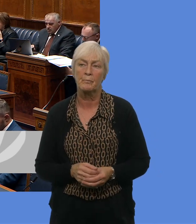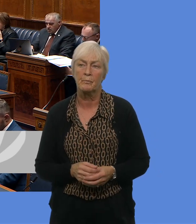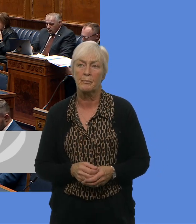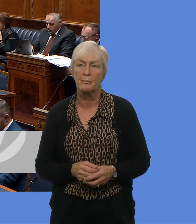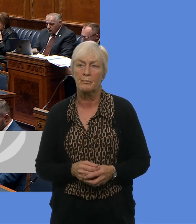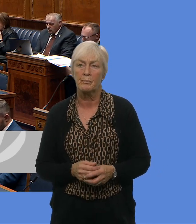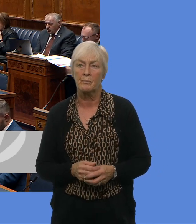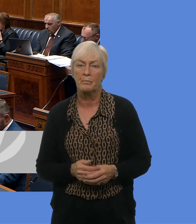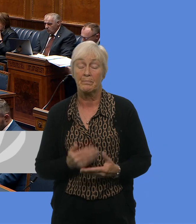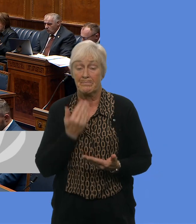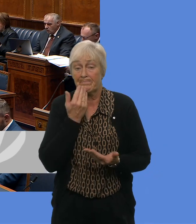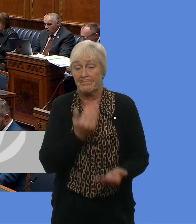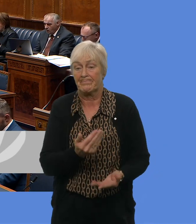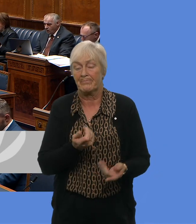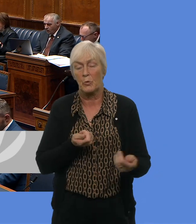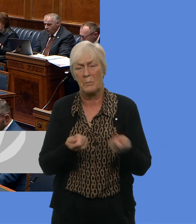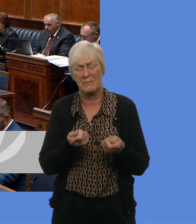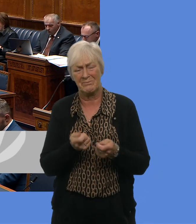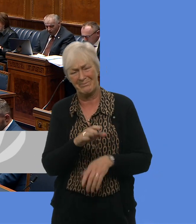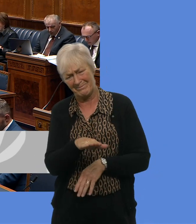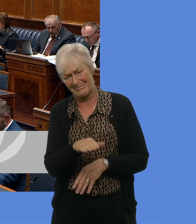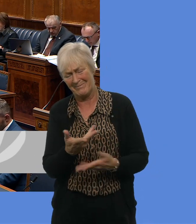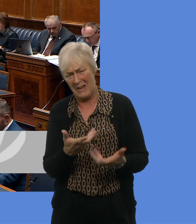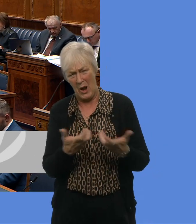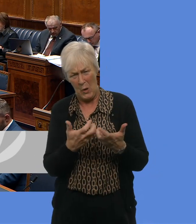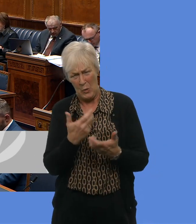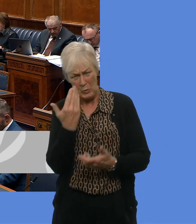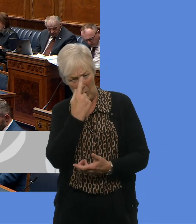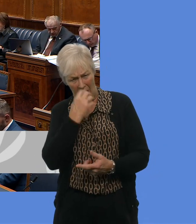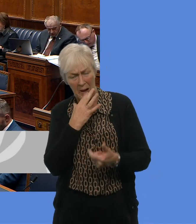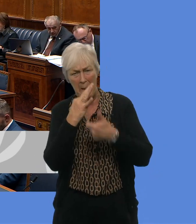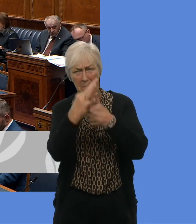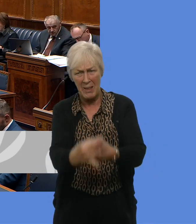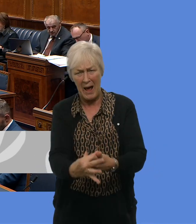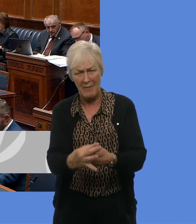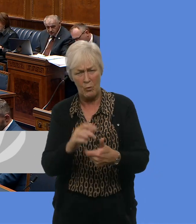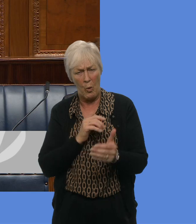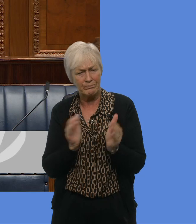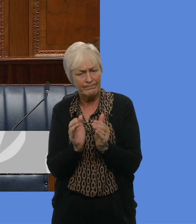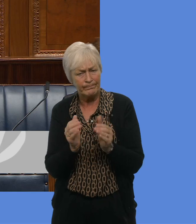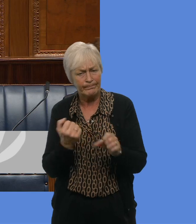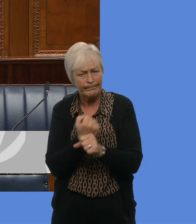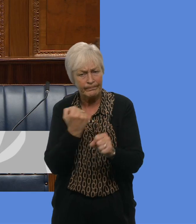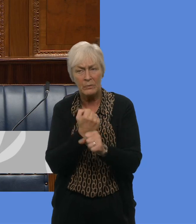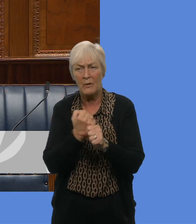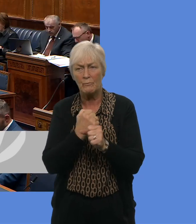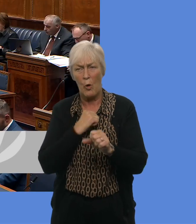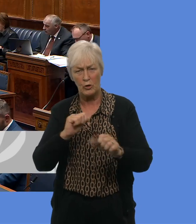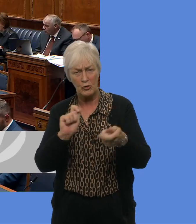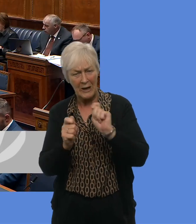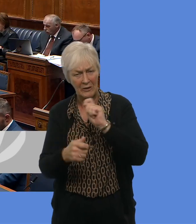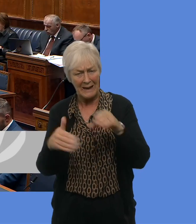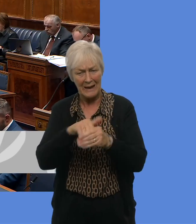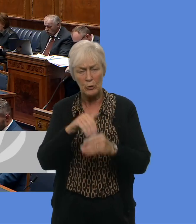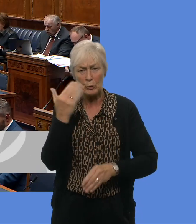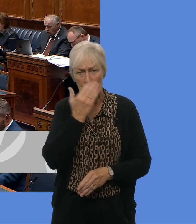Speaker, thank you, Minister. Minister, how can a school apply for minor works for refurbishment? Minister.